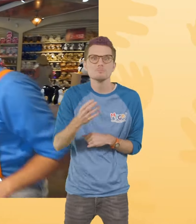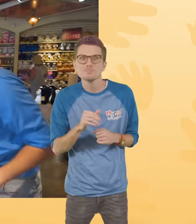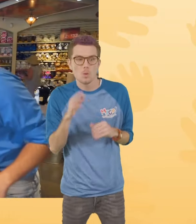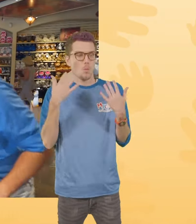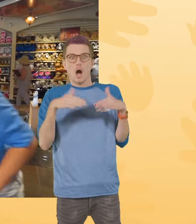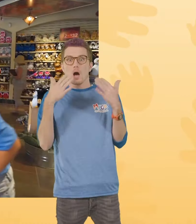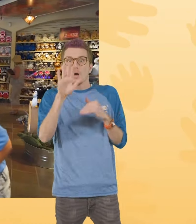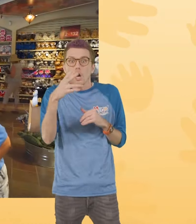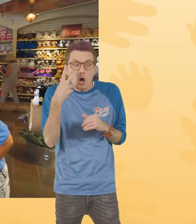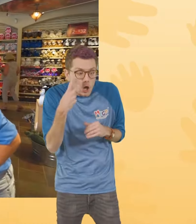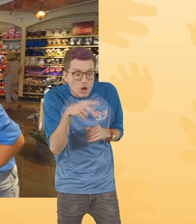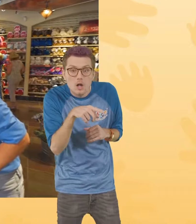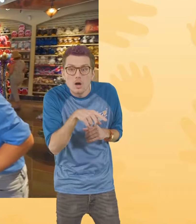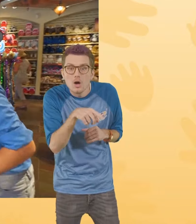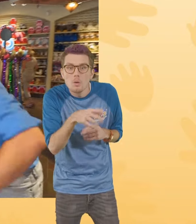Whoa, look!